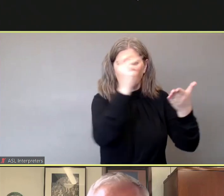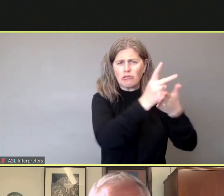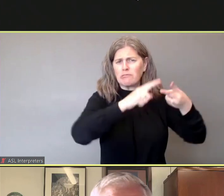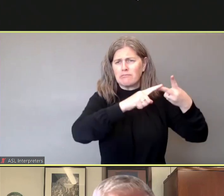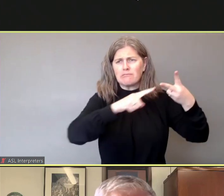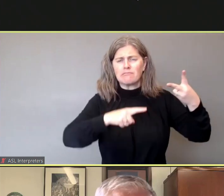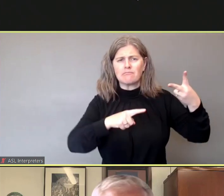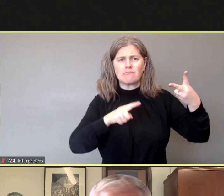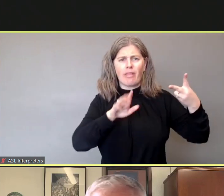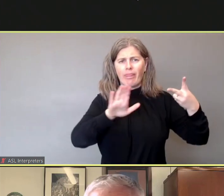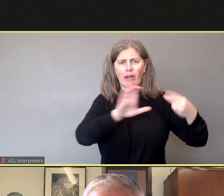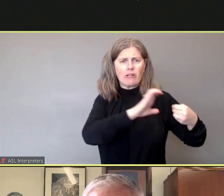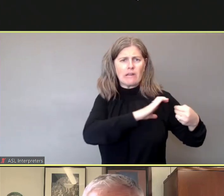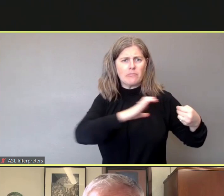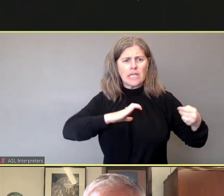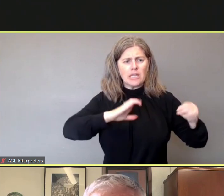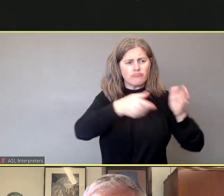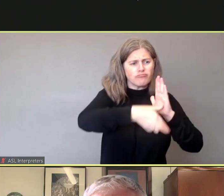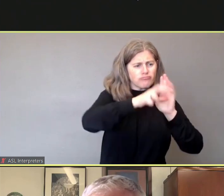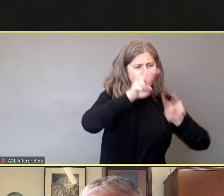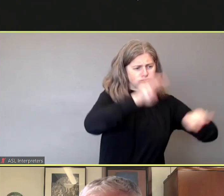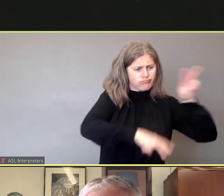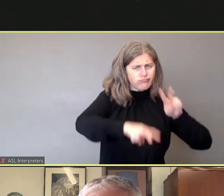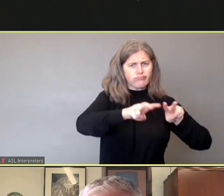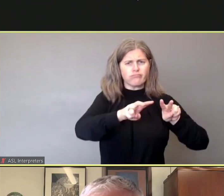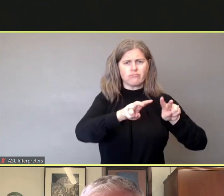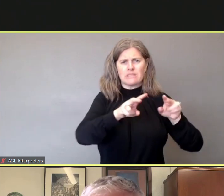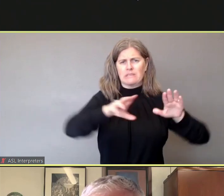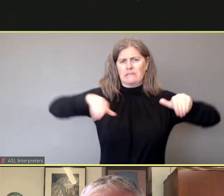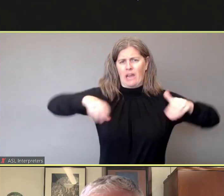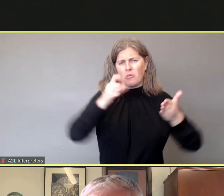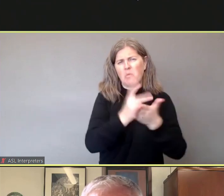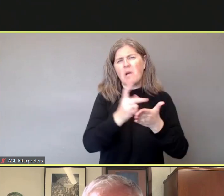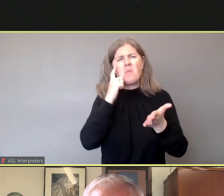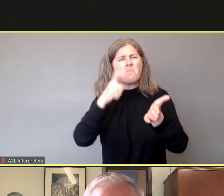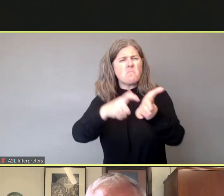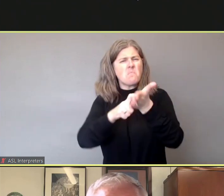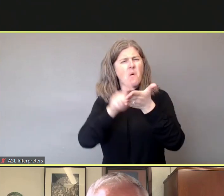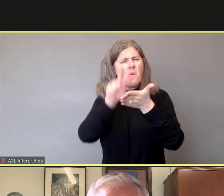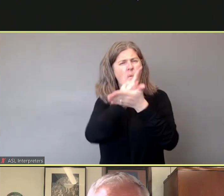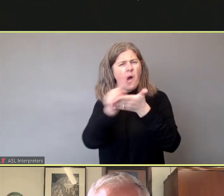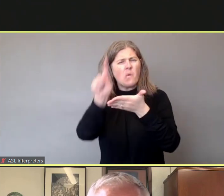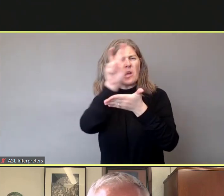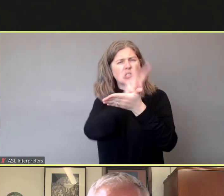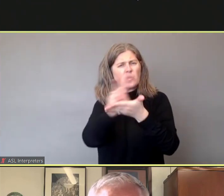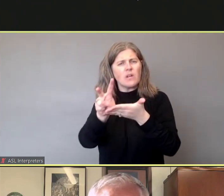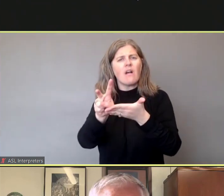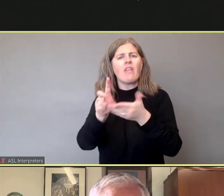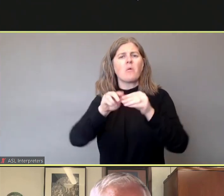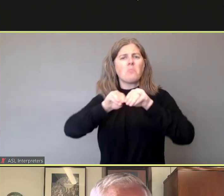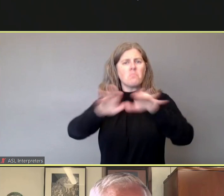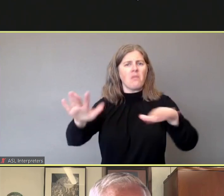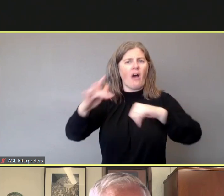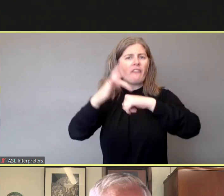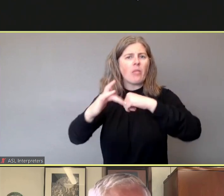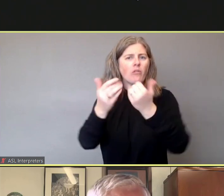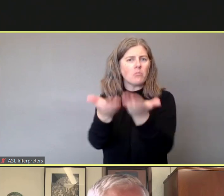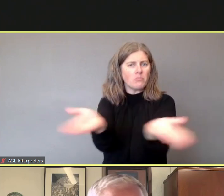their committee that reviews the vaccines. So it's probably going to be another week or two before it comes on the market.